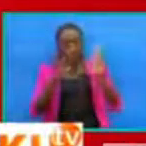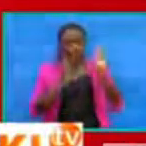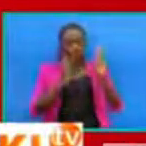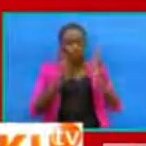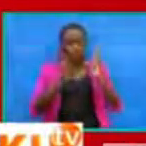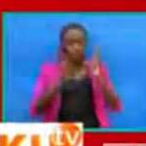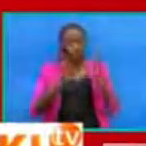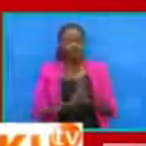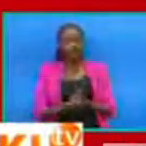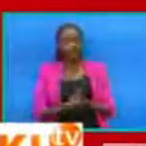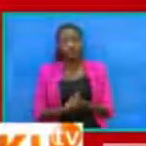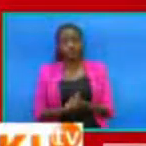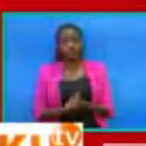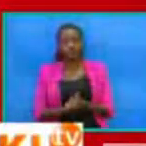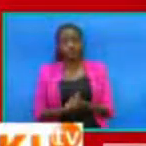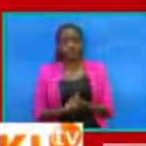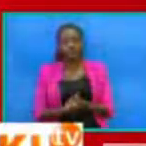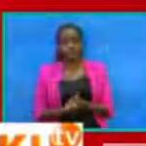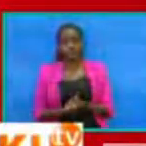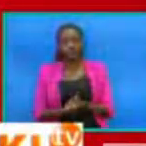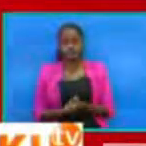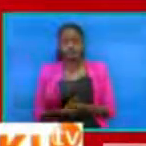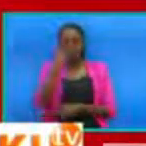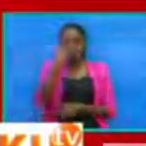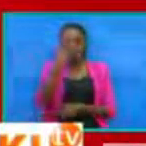concern world over because of these